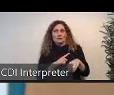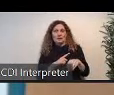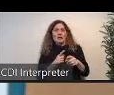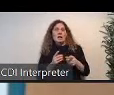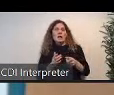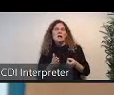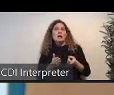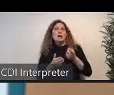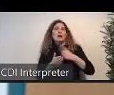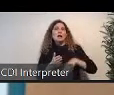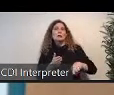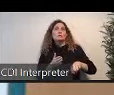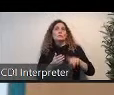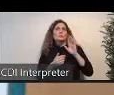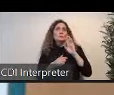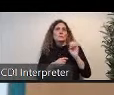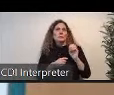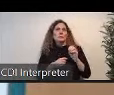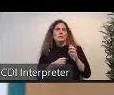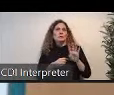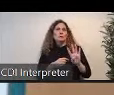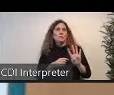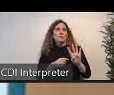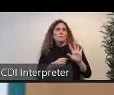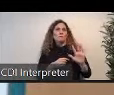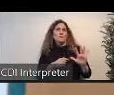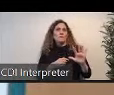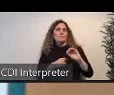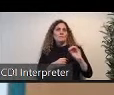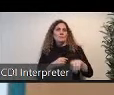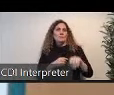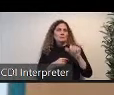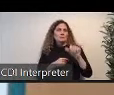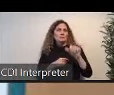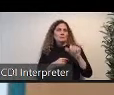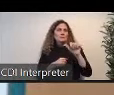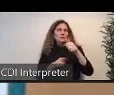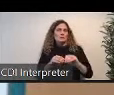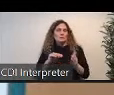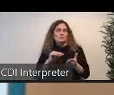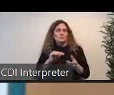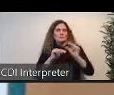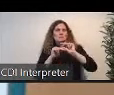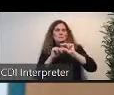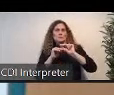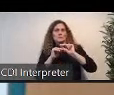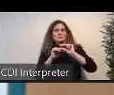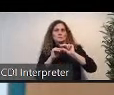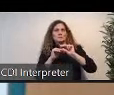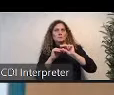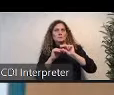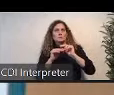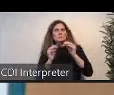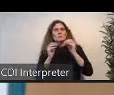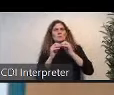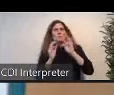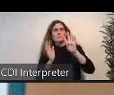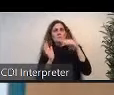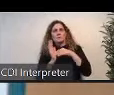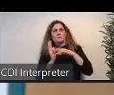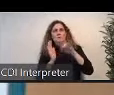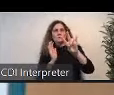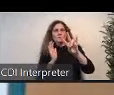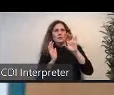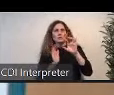real numbers represents about 4,700 doses of COVID-19 vaccine. Again, this doesn't include other